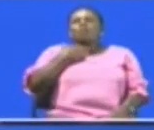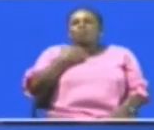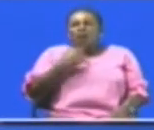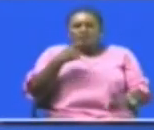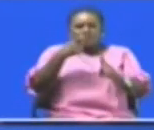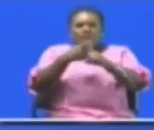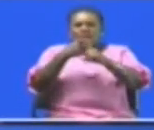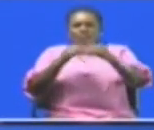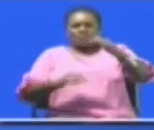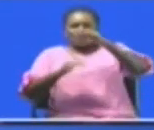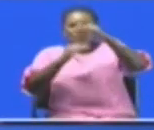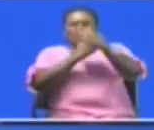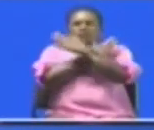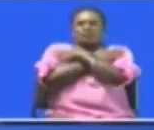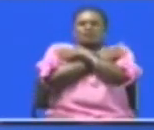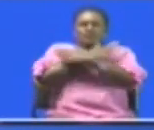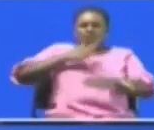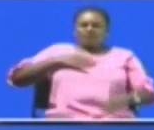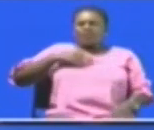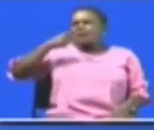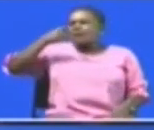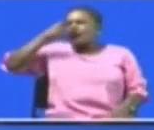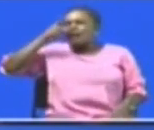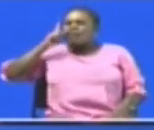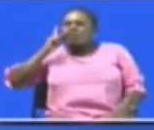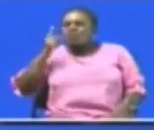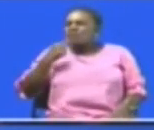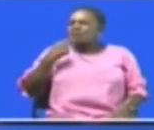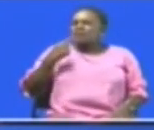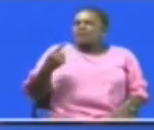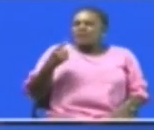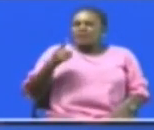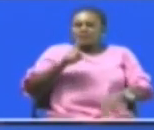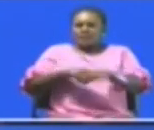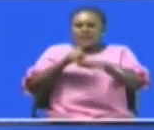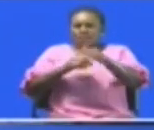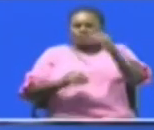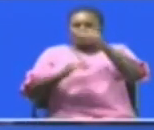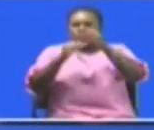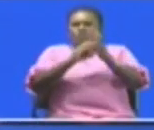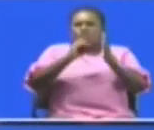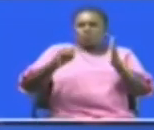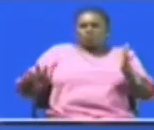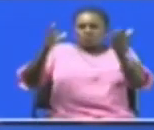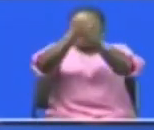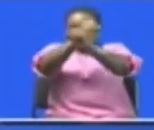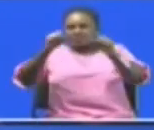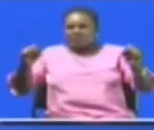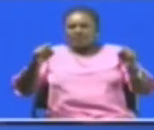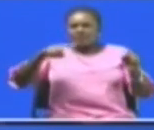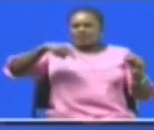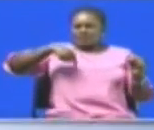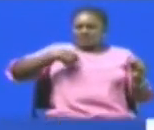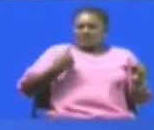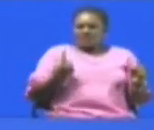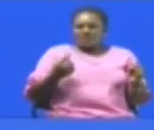limit hata rafiki yangu Kalonzo Musyoka amesema tutoe hiyo term limit kwa president. Jambo